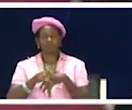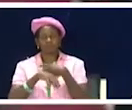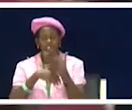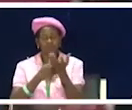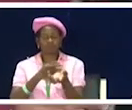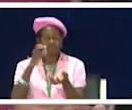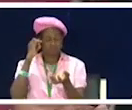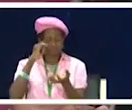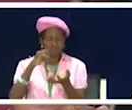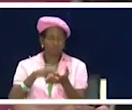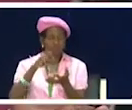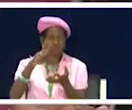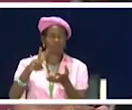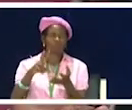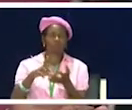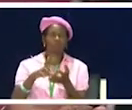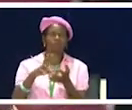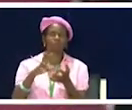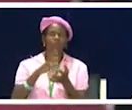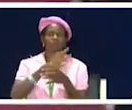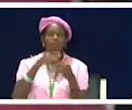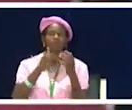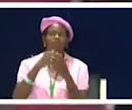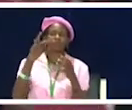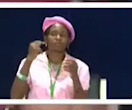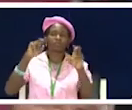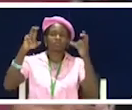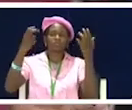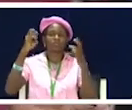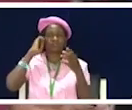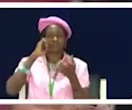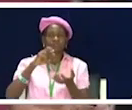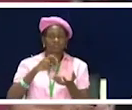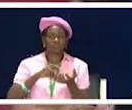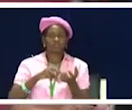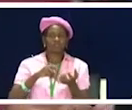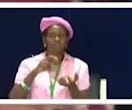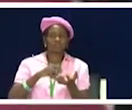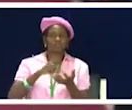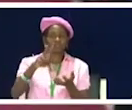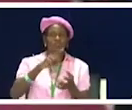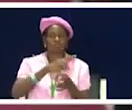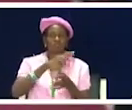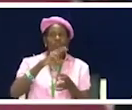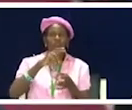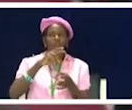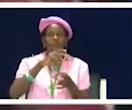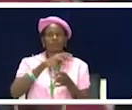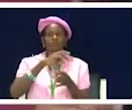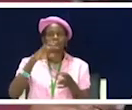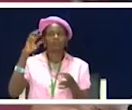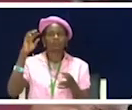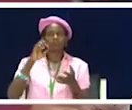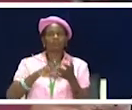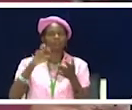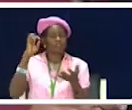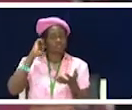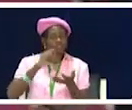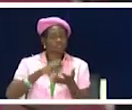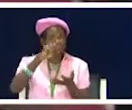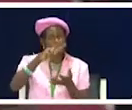He jumped major general. He jumped lieutenant general and became